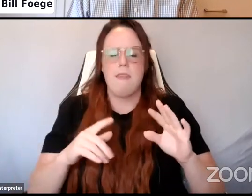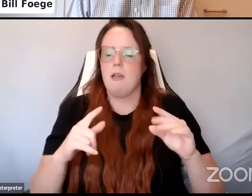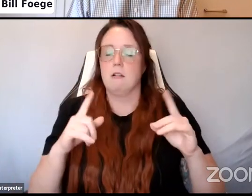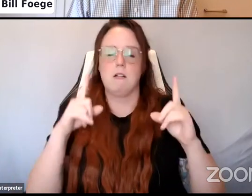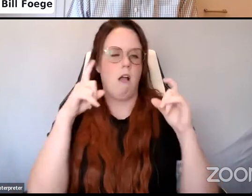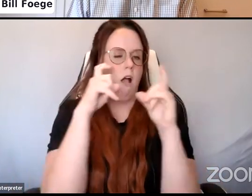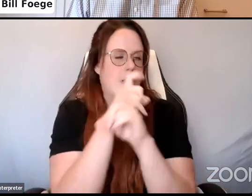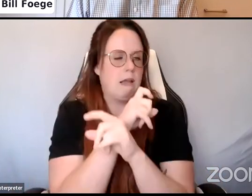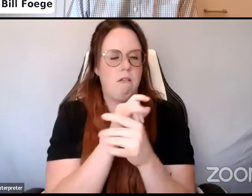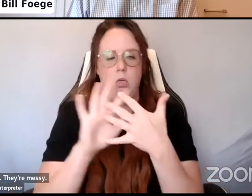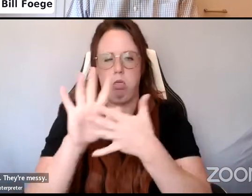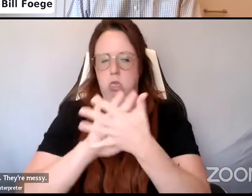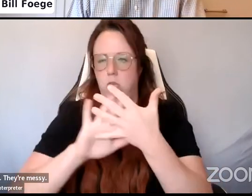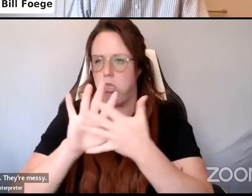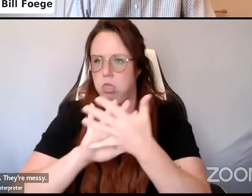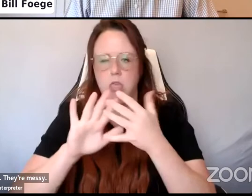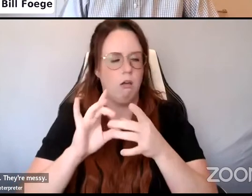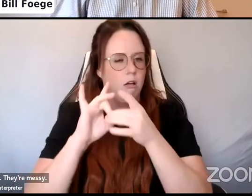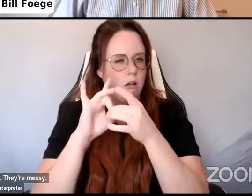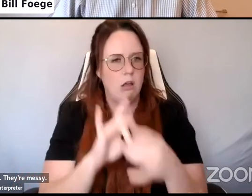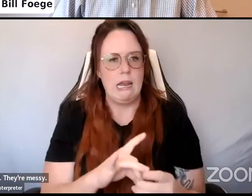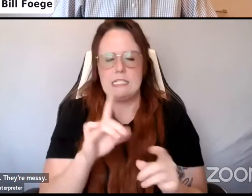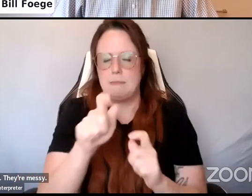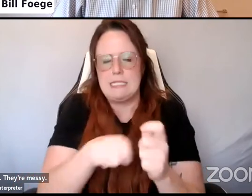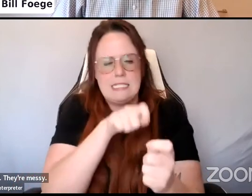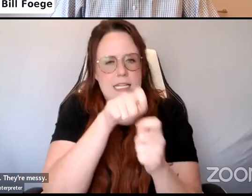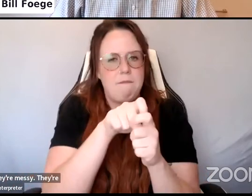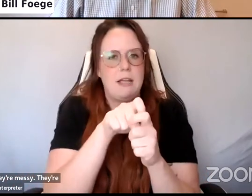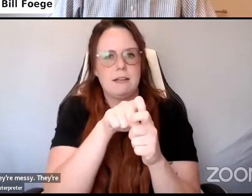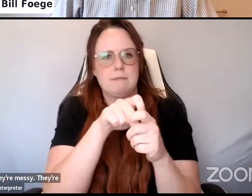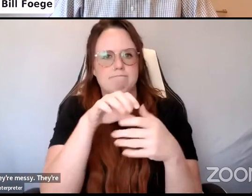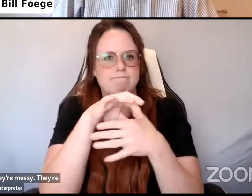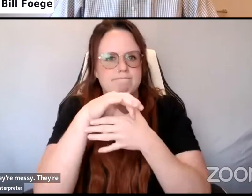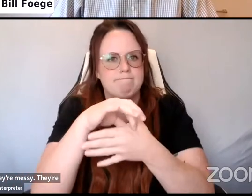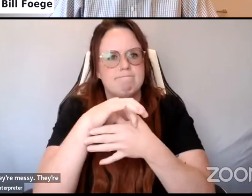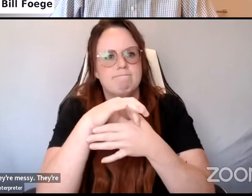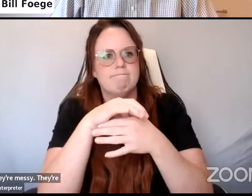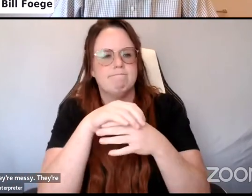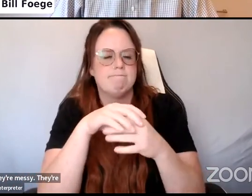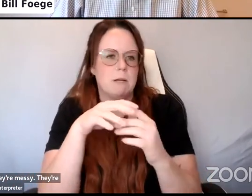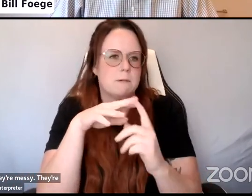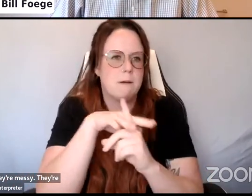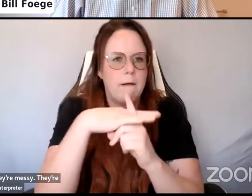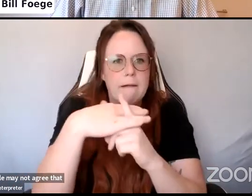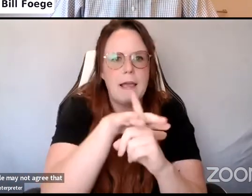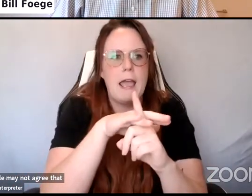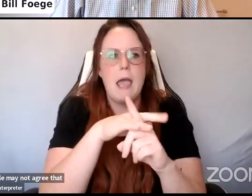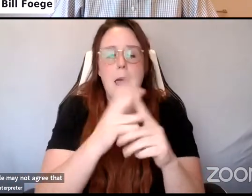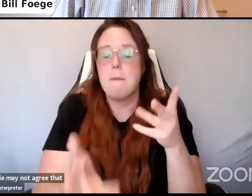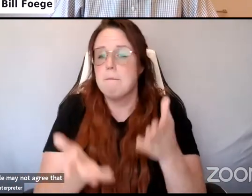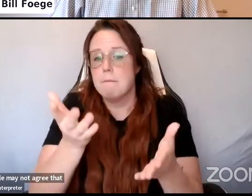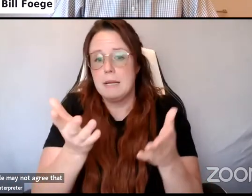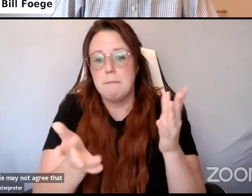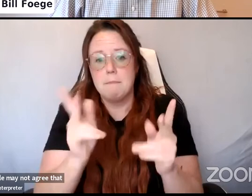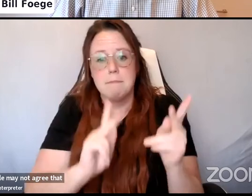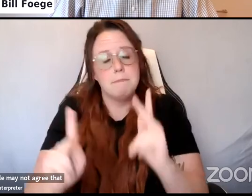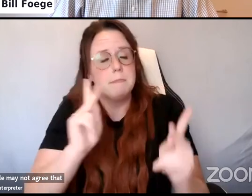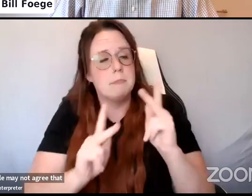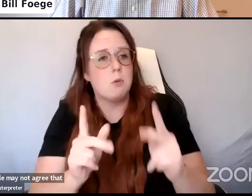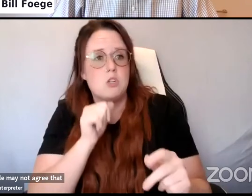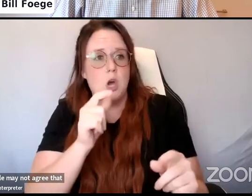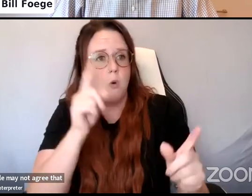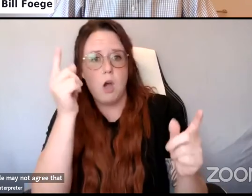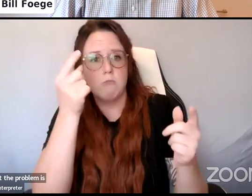messy they're context specific problems people may not agree that there is a problem or what the problem is they